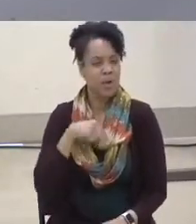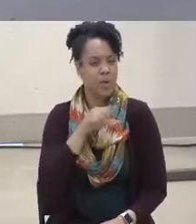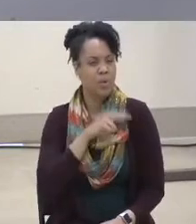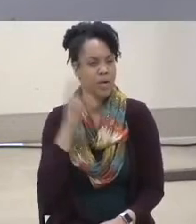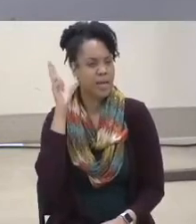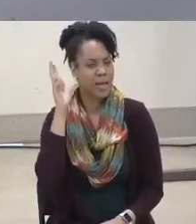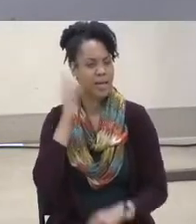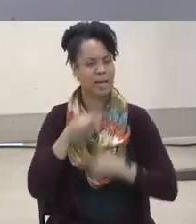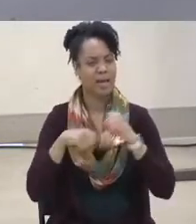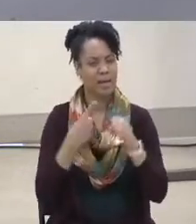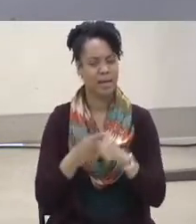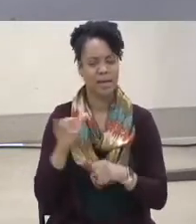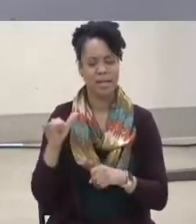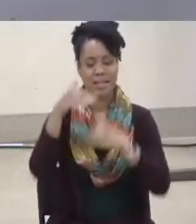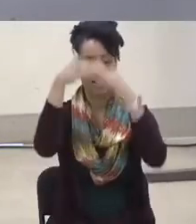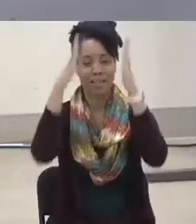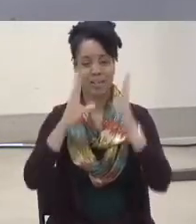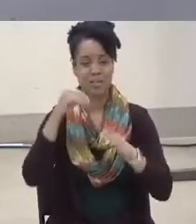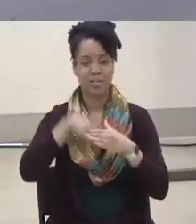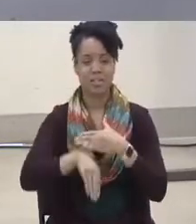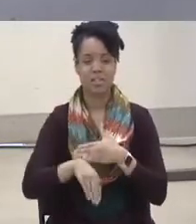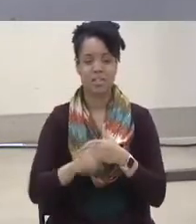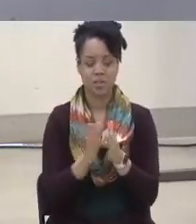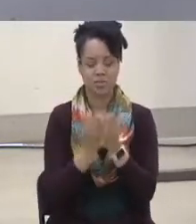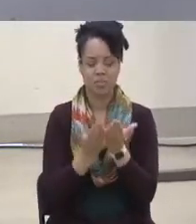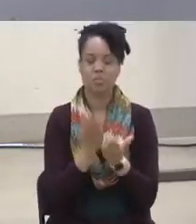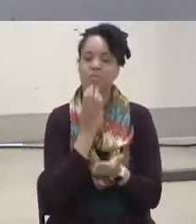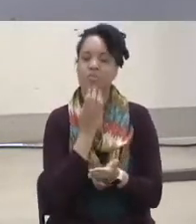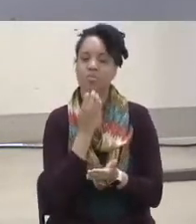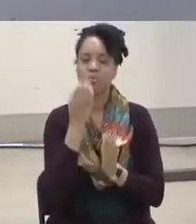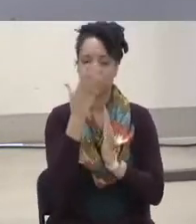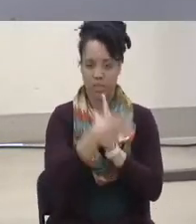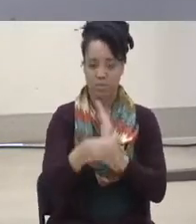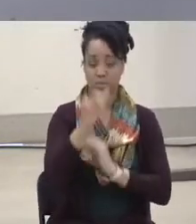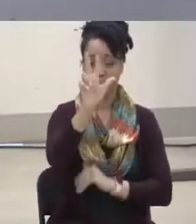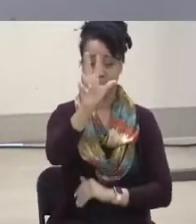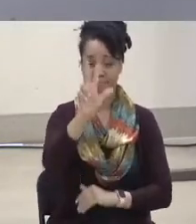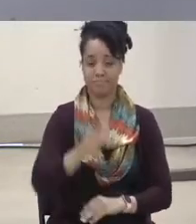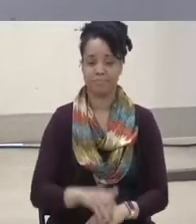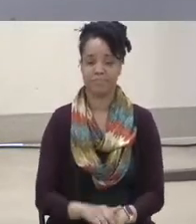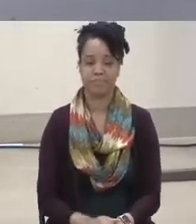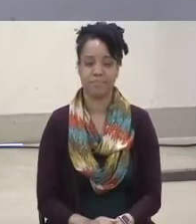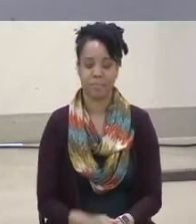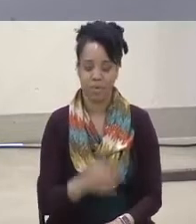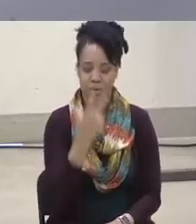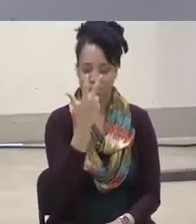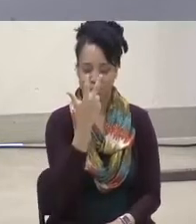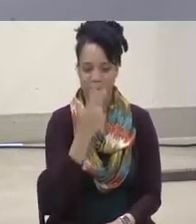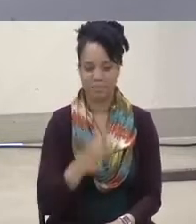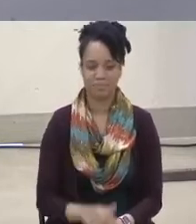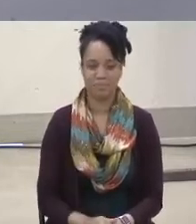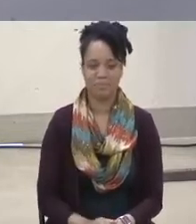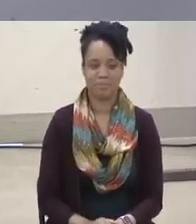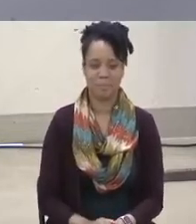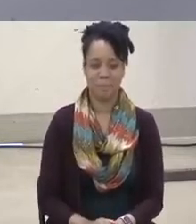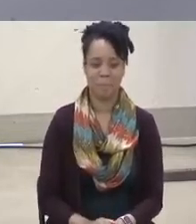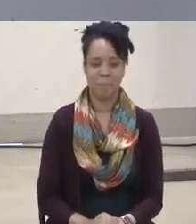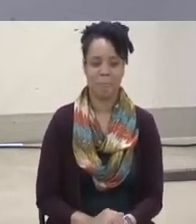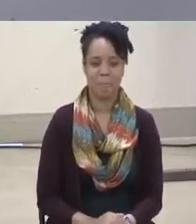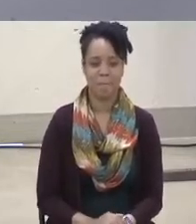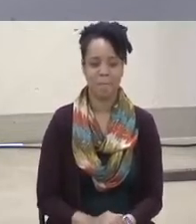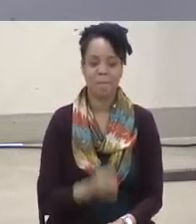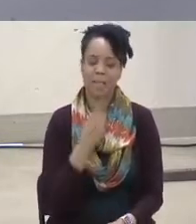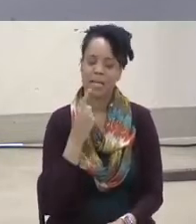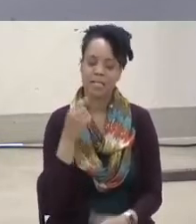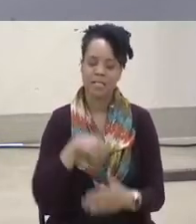that house in the book of Hebrews, chapter number 3. Y escuchamos sobre esa casa en el libro de Hebreos capítulo 3. It